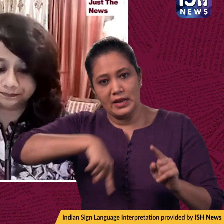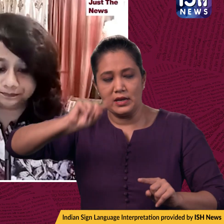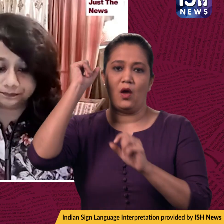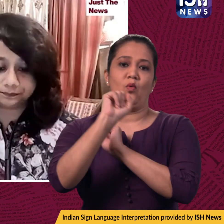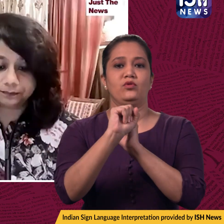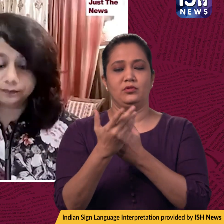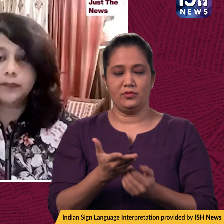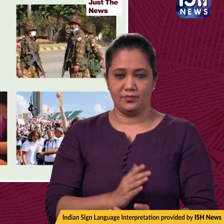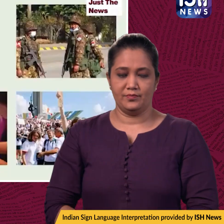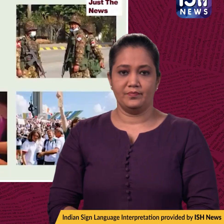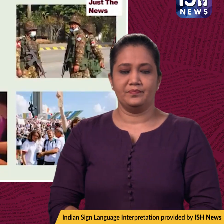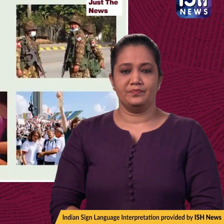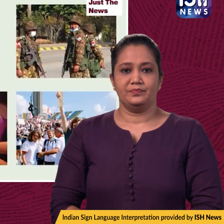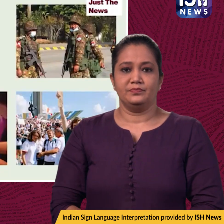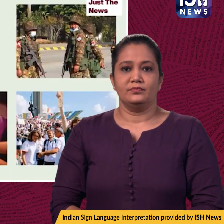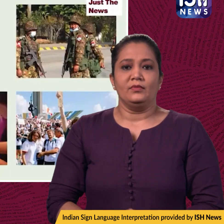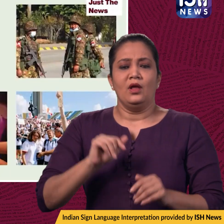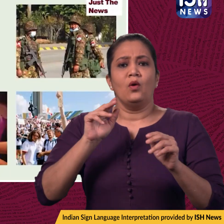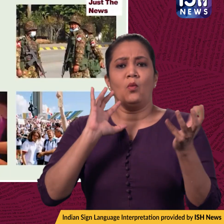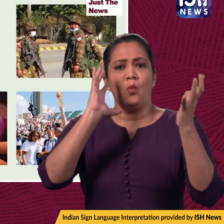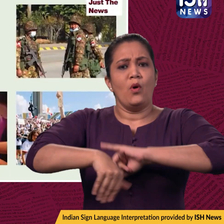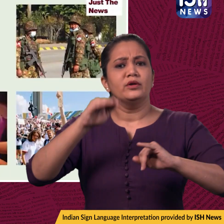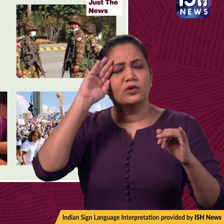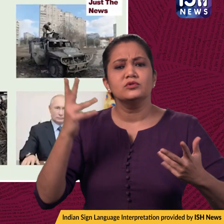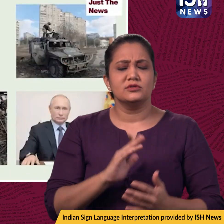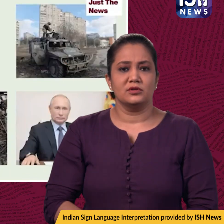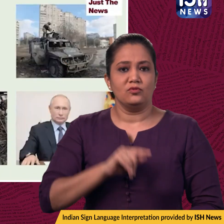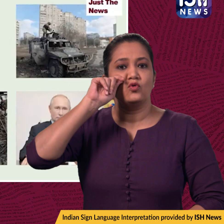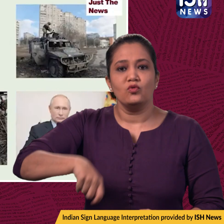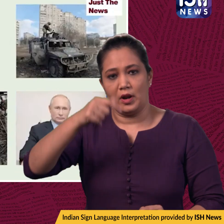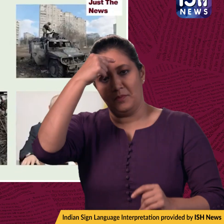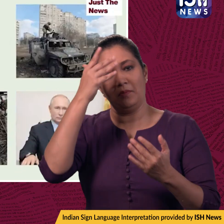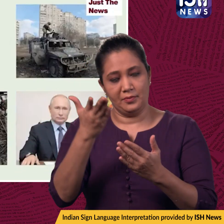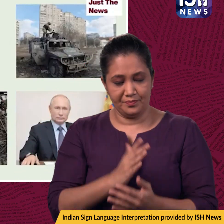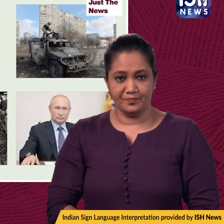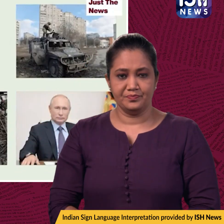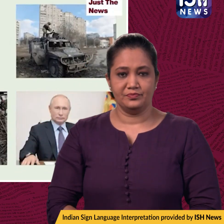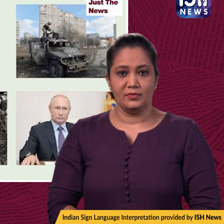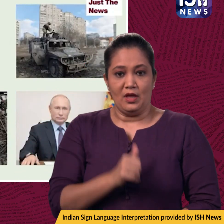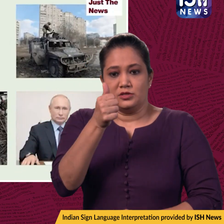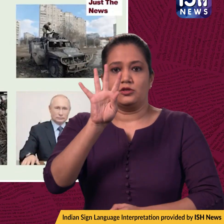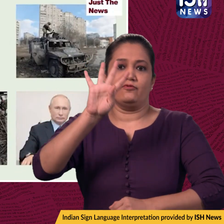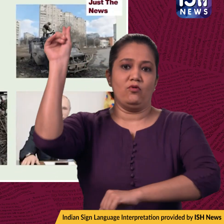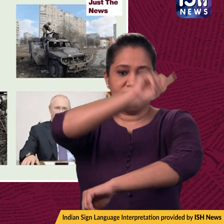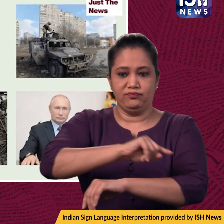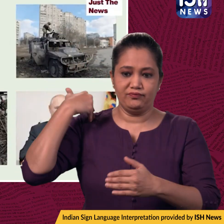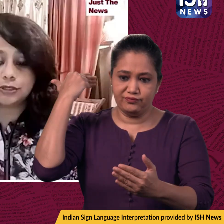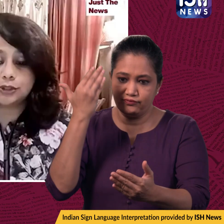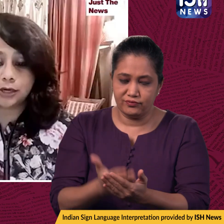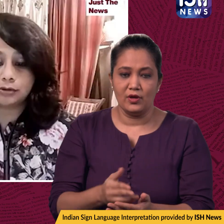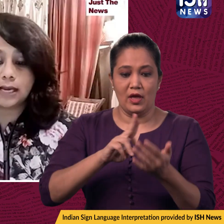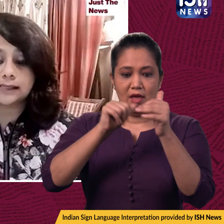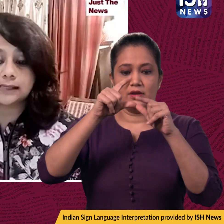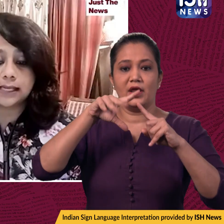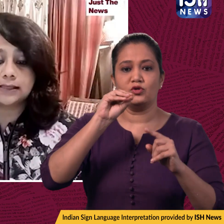globally. Moving on to international news, we start off with Ukraine crisis. It's day 64. NATO's